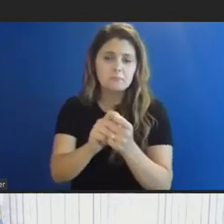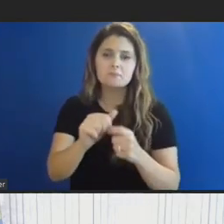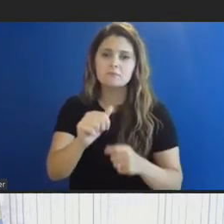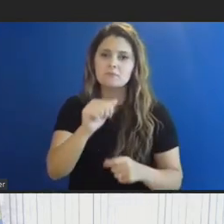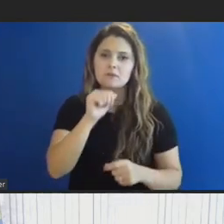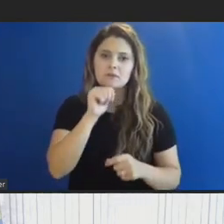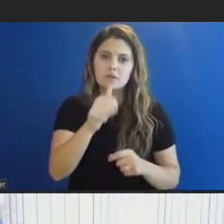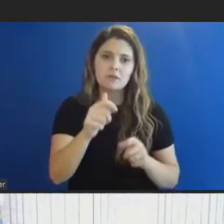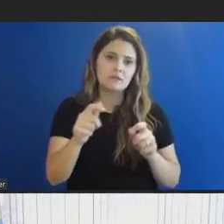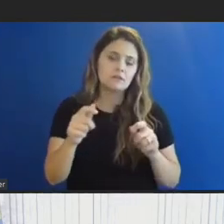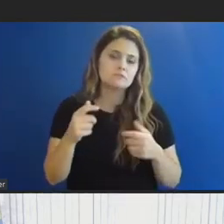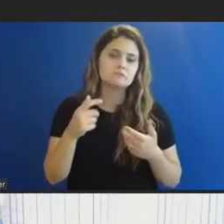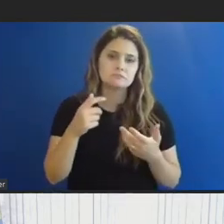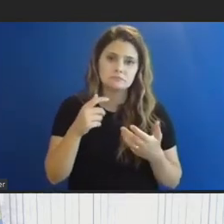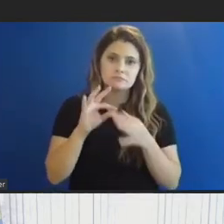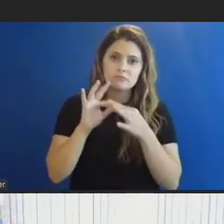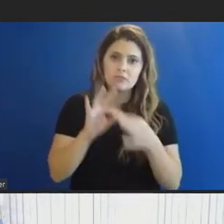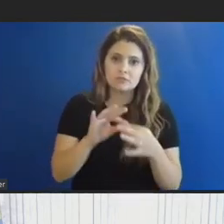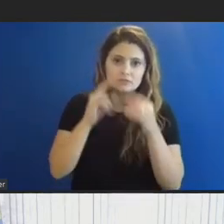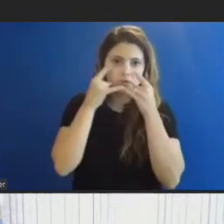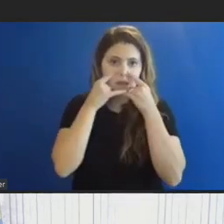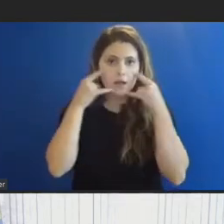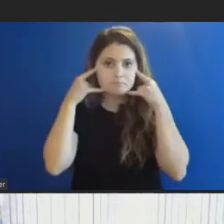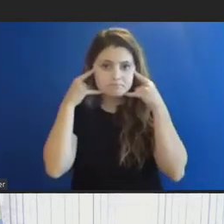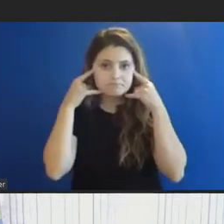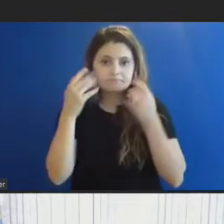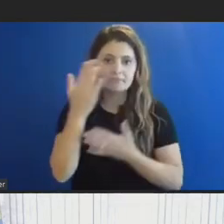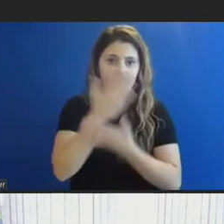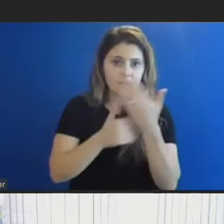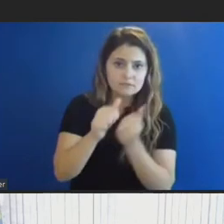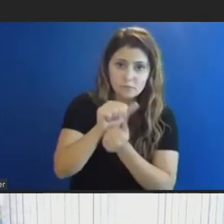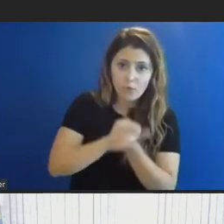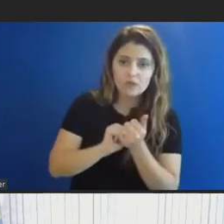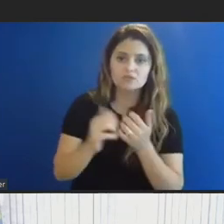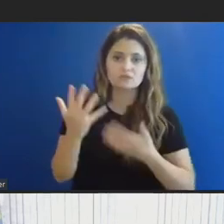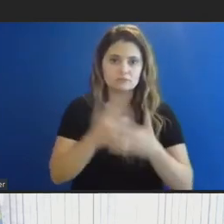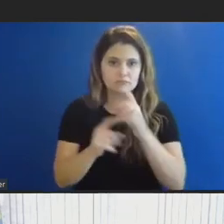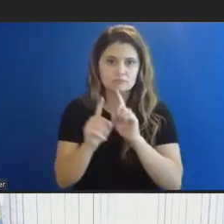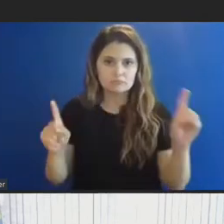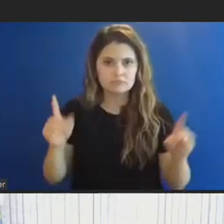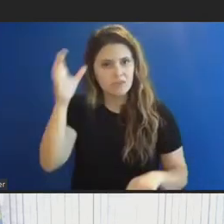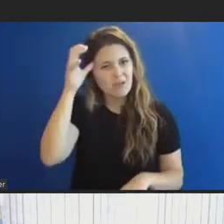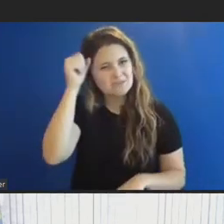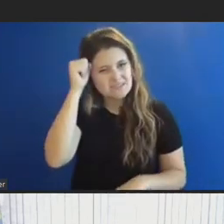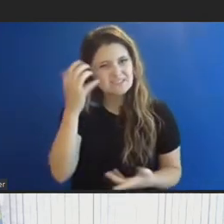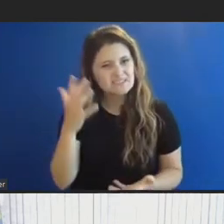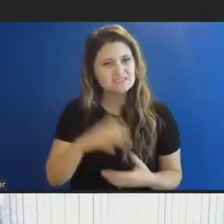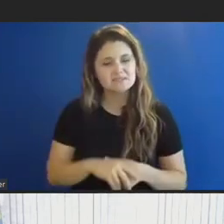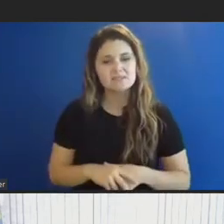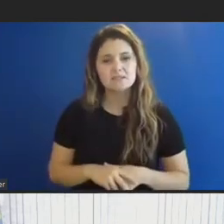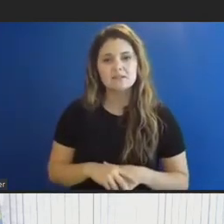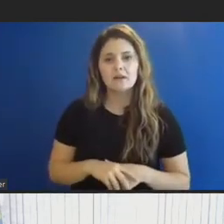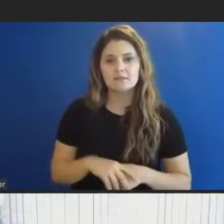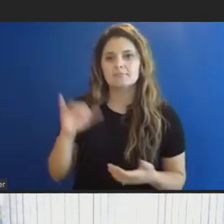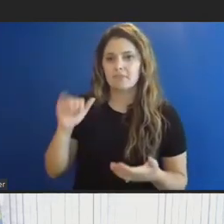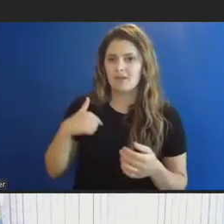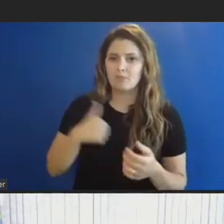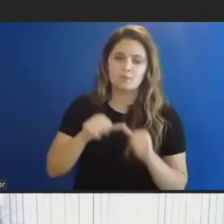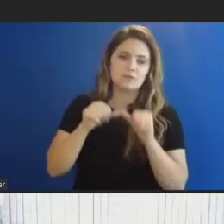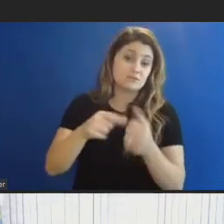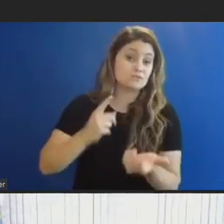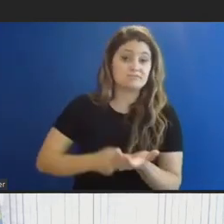change when it comes to cover your face, wash your hands, keep your distance, use your head. And that's what we'll keep talking